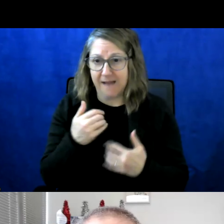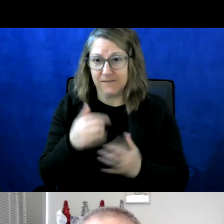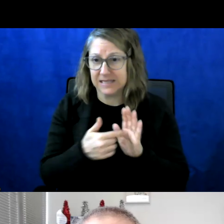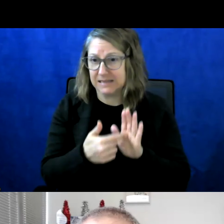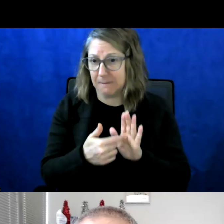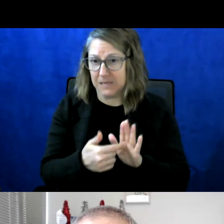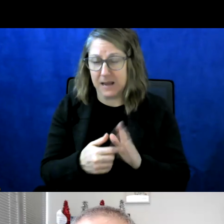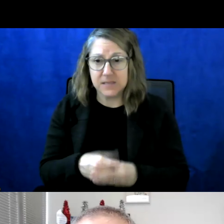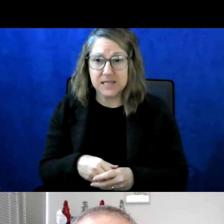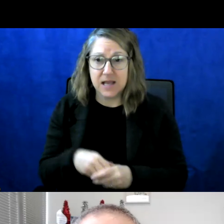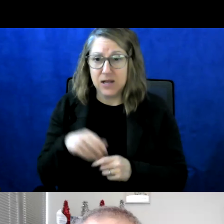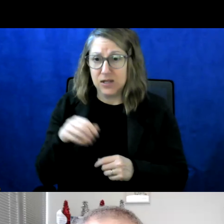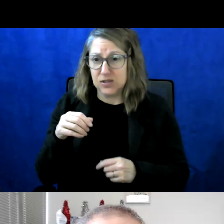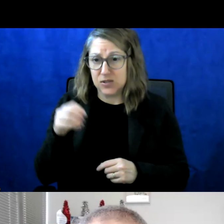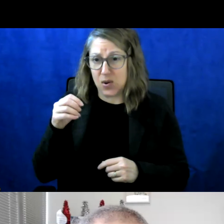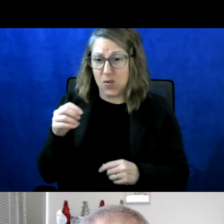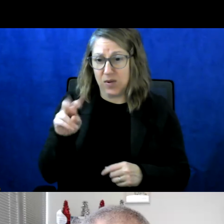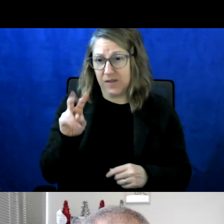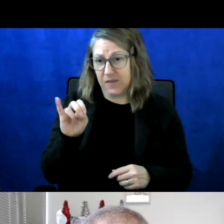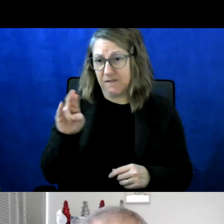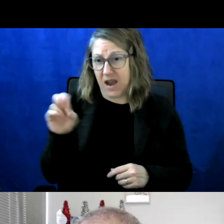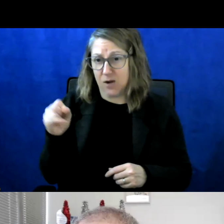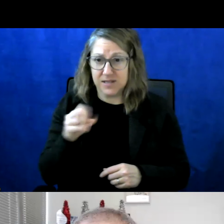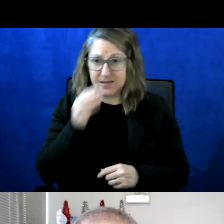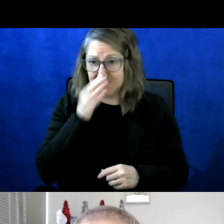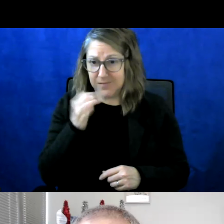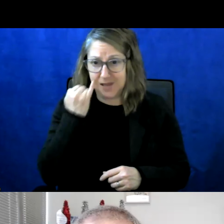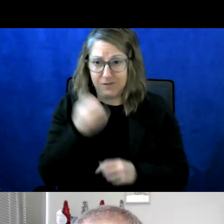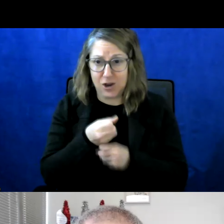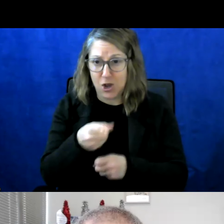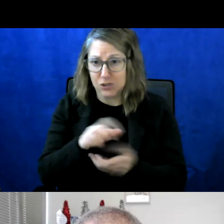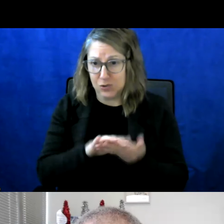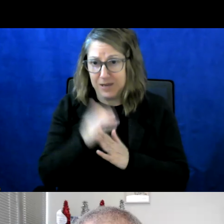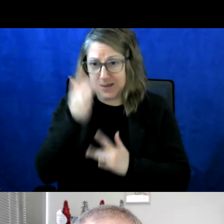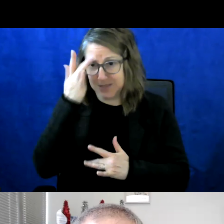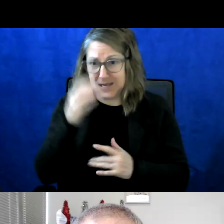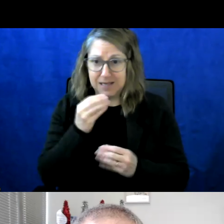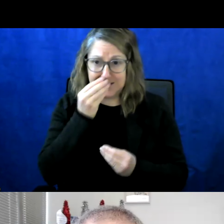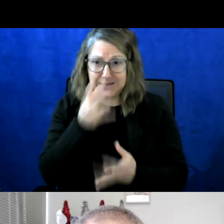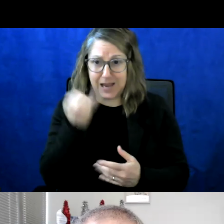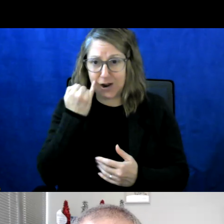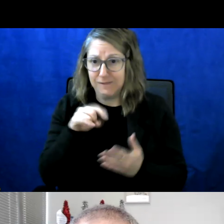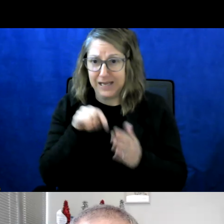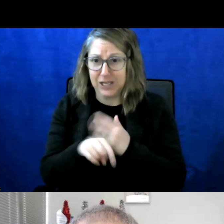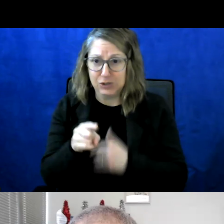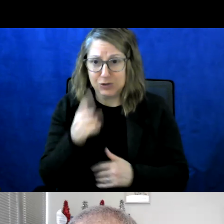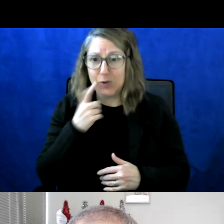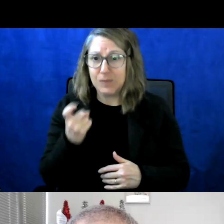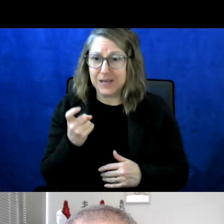the virus COVID does not care if it makes you sick. It does not care if it kills you, because